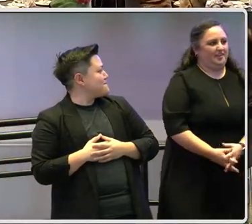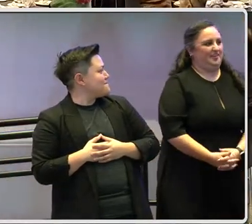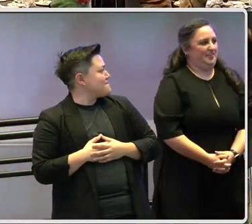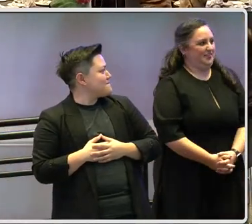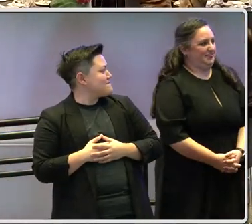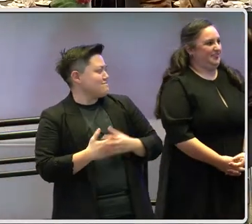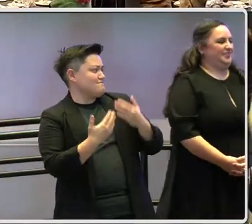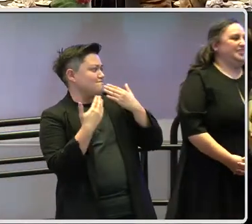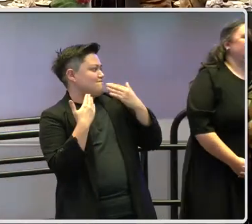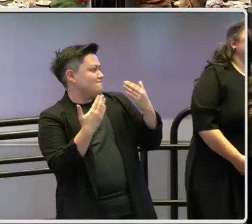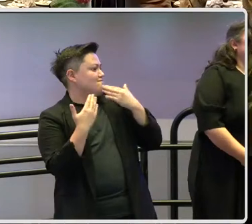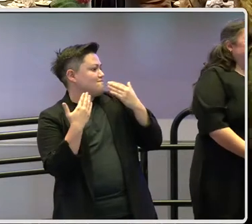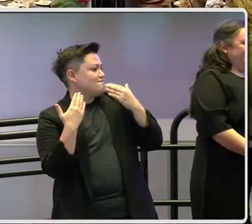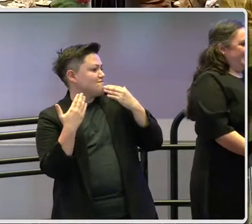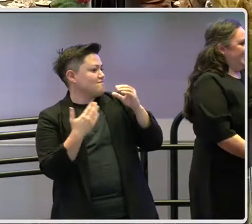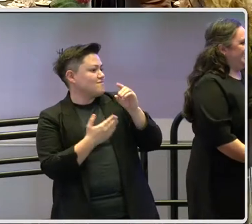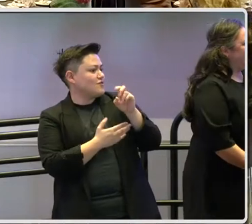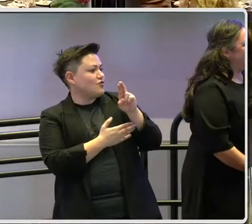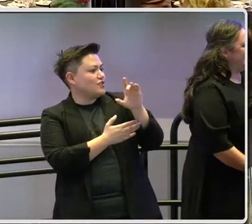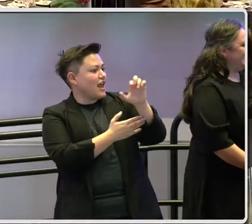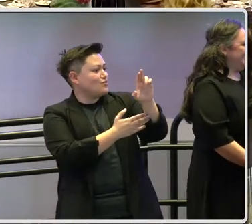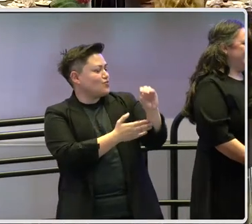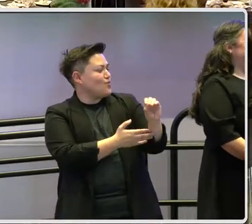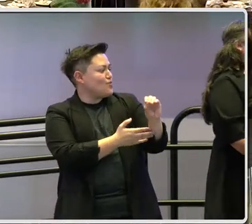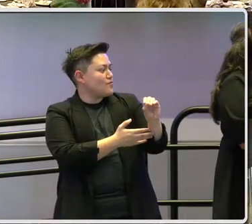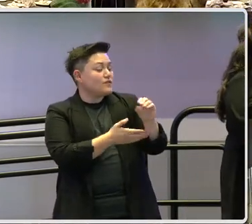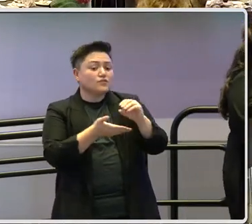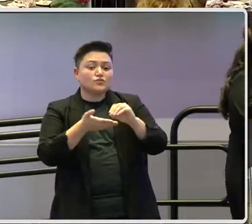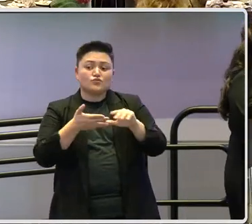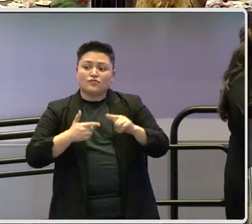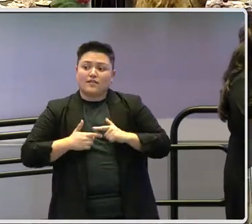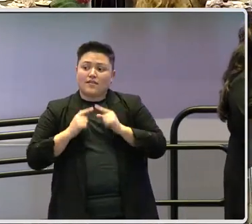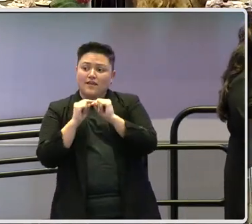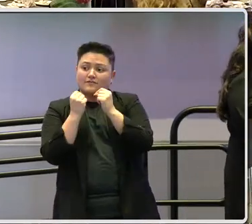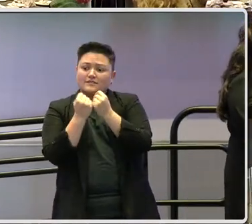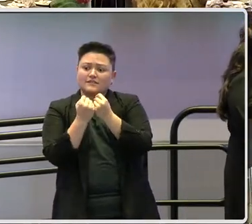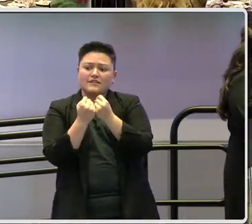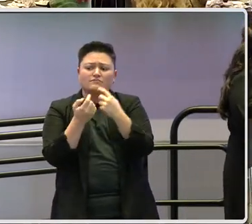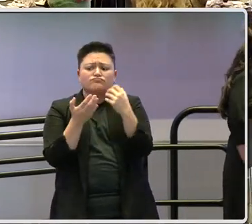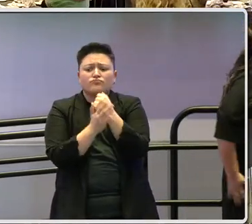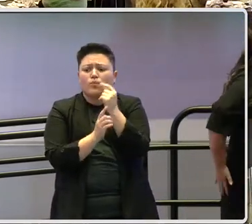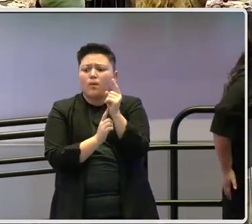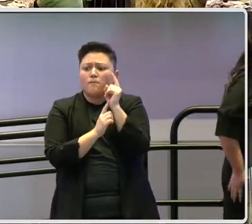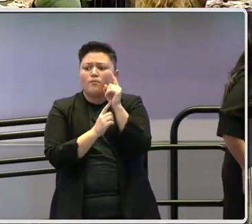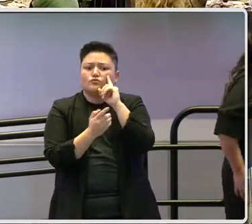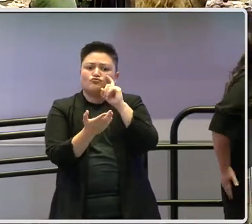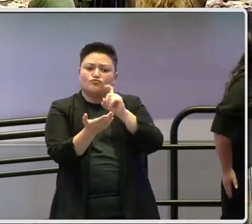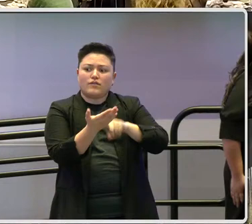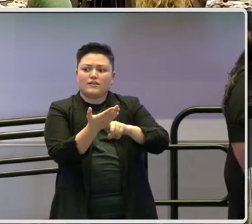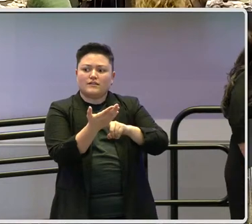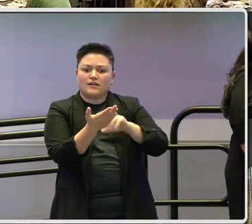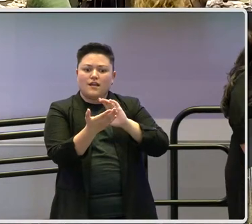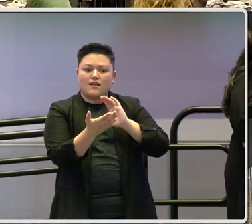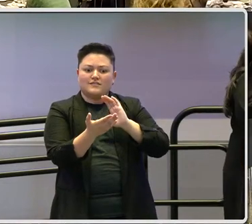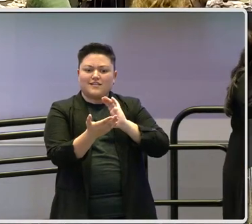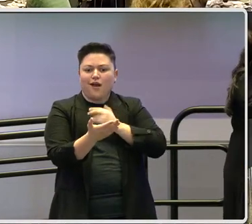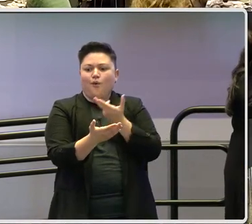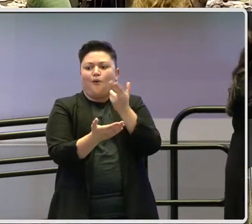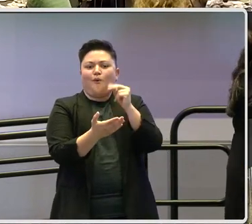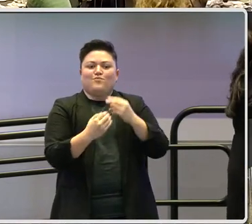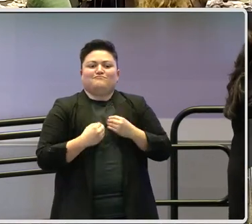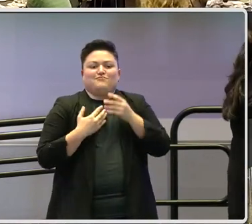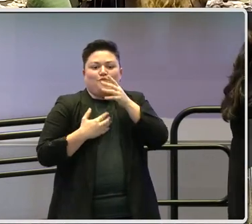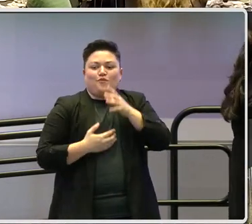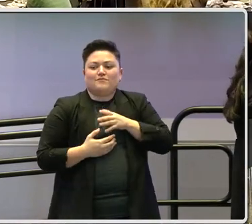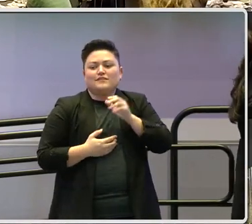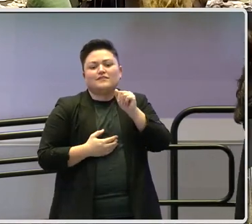Thank you, Dr. Castro. The student life team would now like to take a moment to recognize one of our very own inspiring women,